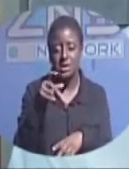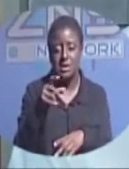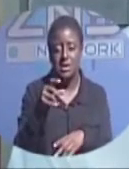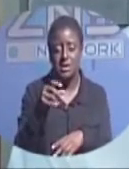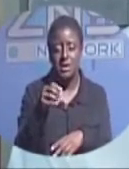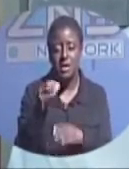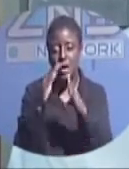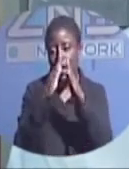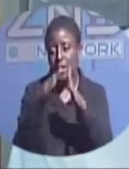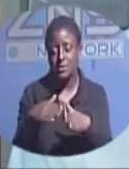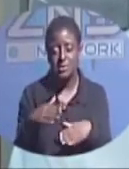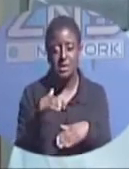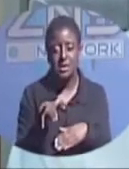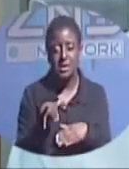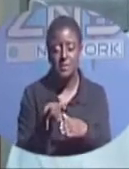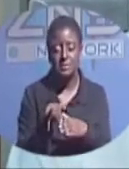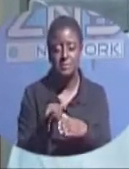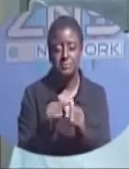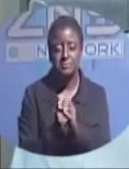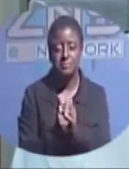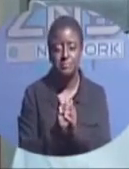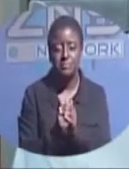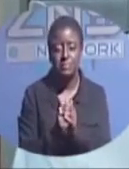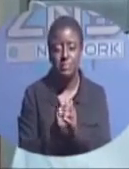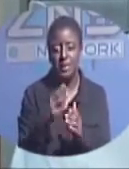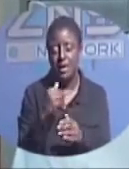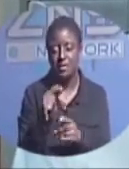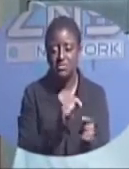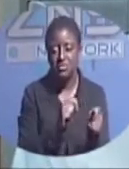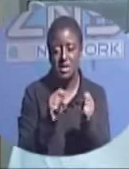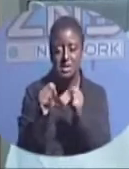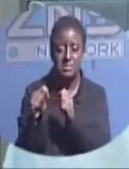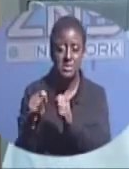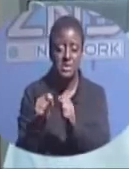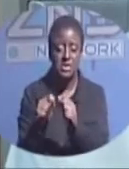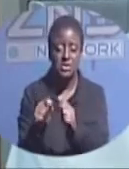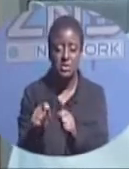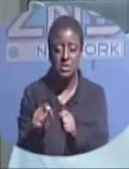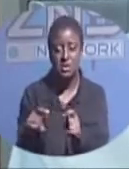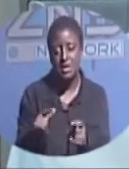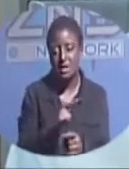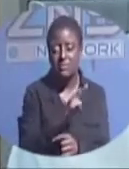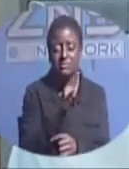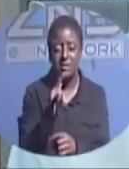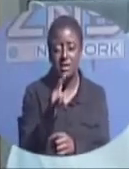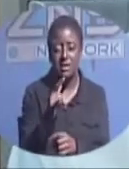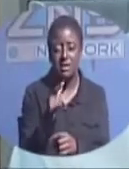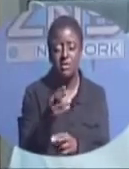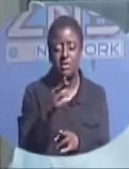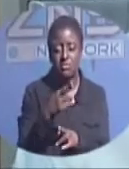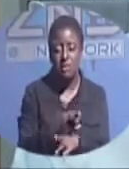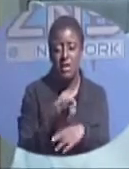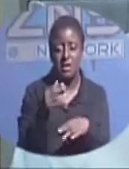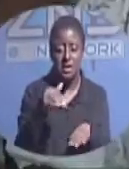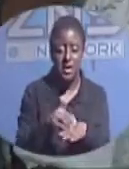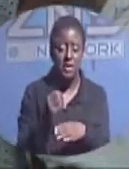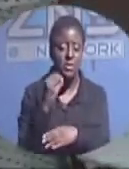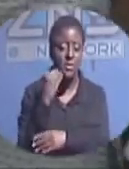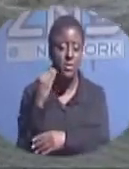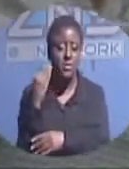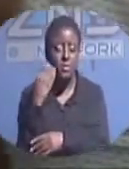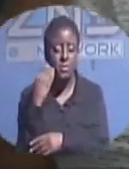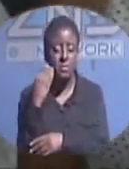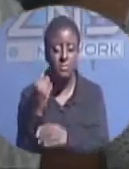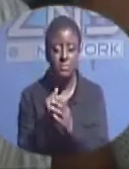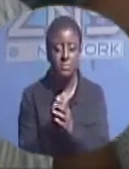the facilities that have to do with transportation, airfares, and all of that right at home.